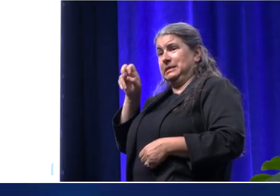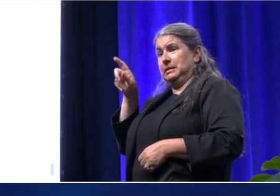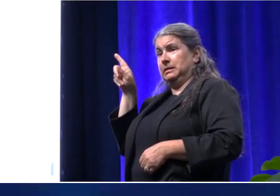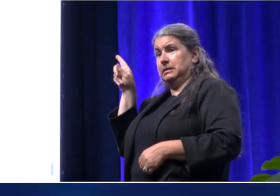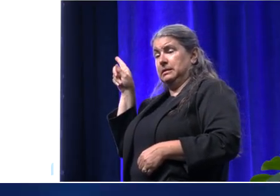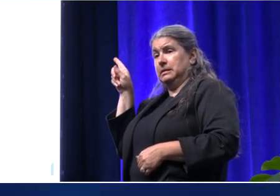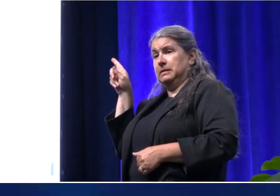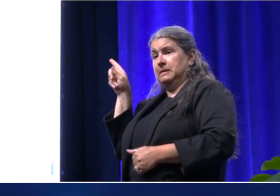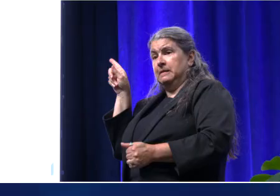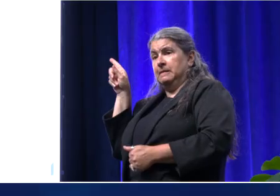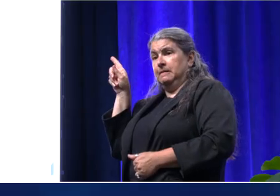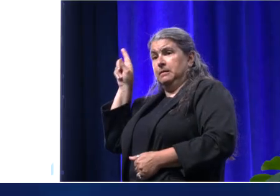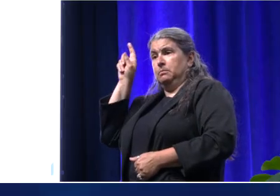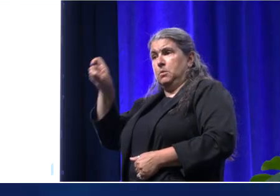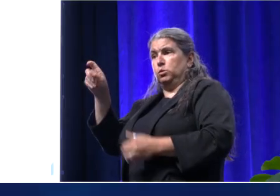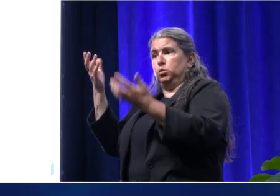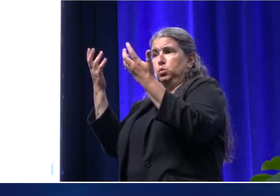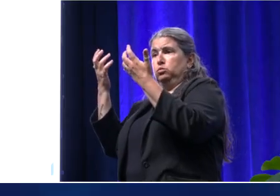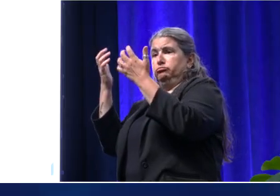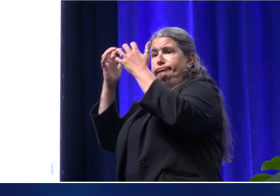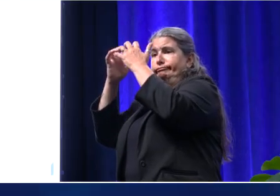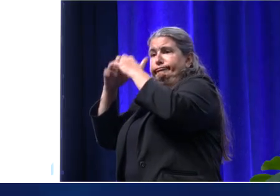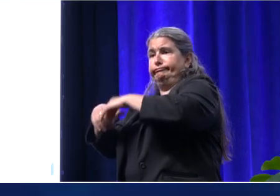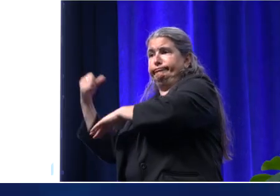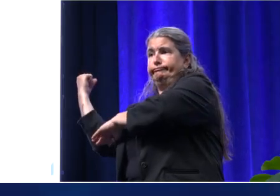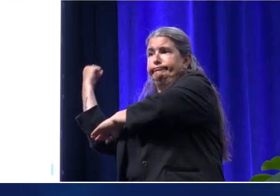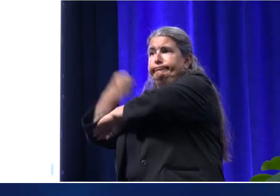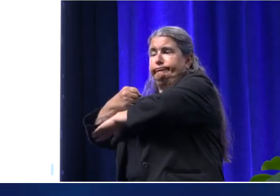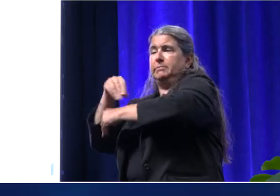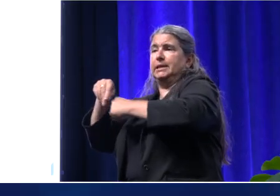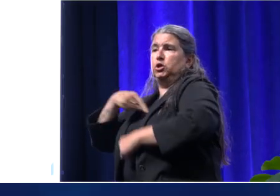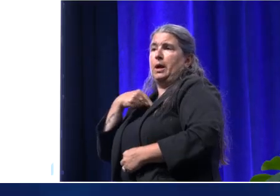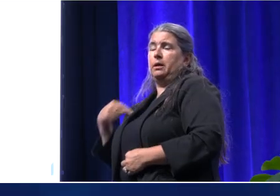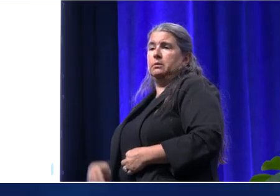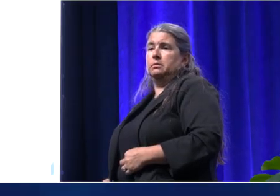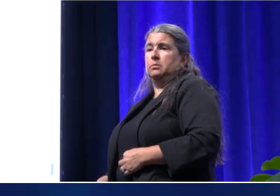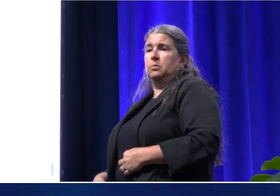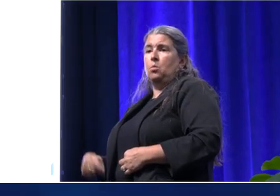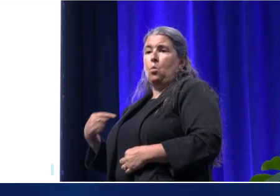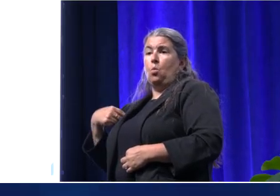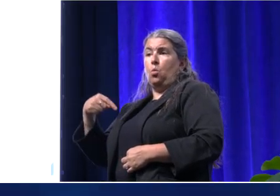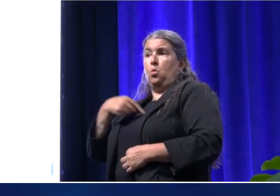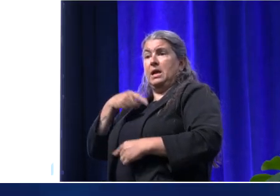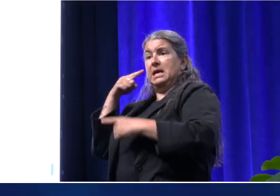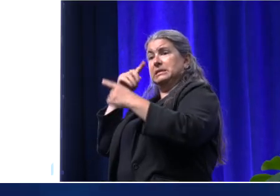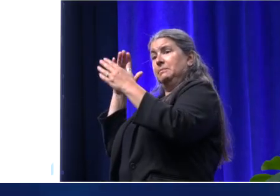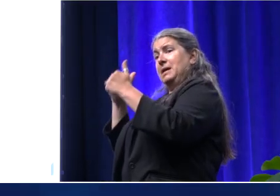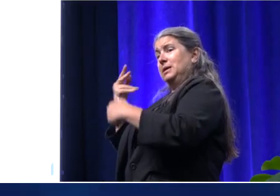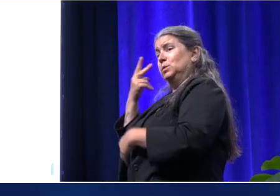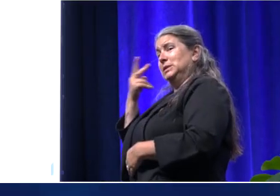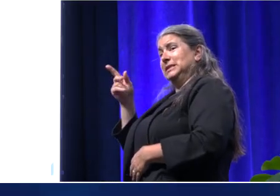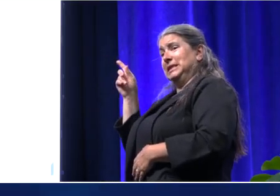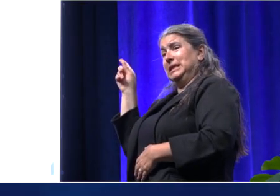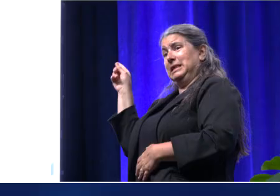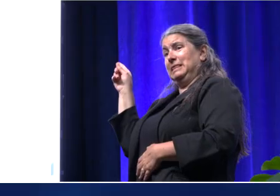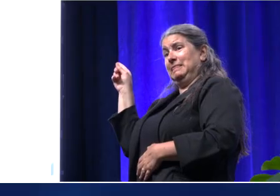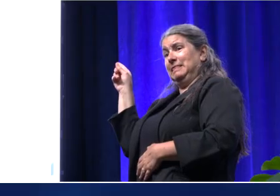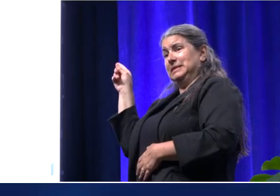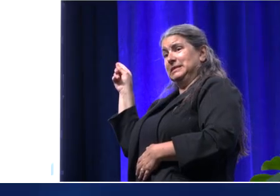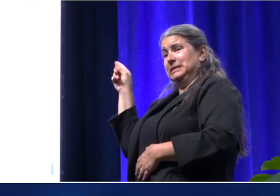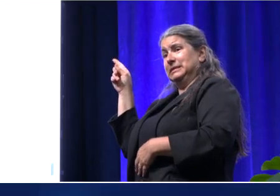supposed to have been shut down in China. And so we are expecting to see disturbances in the nitazine market